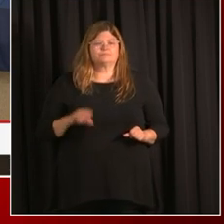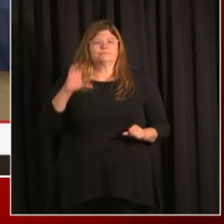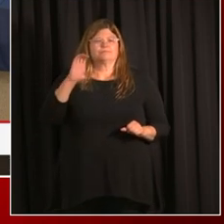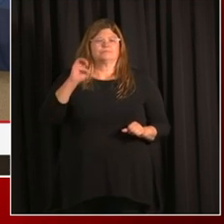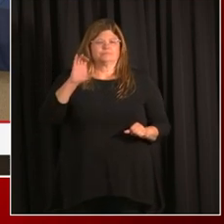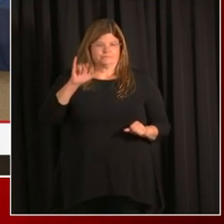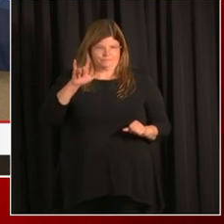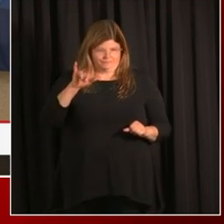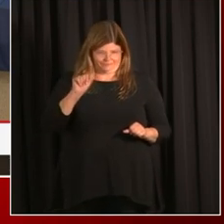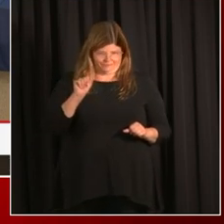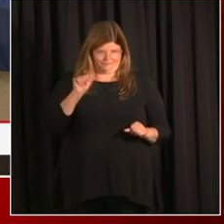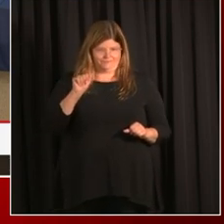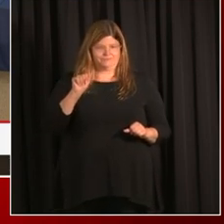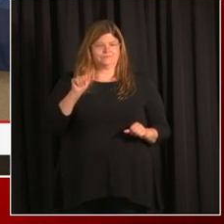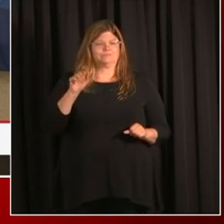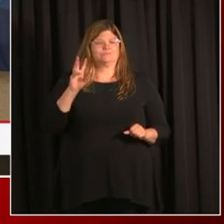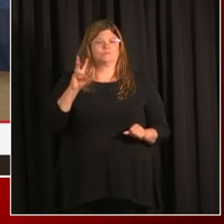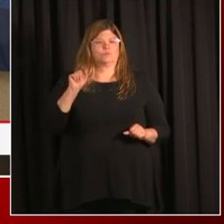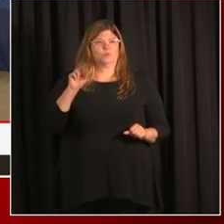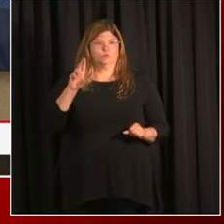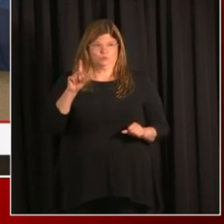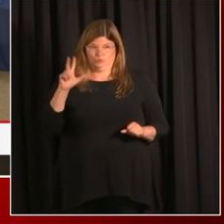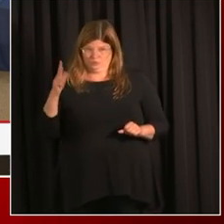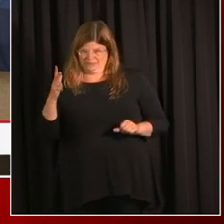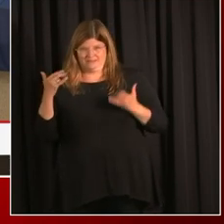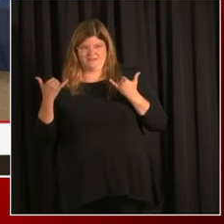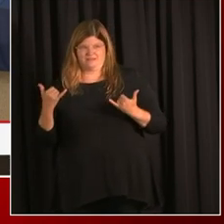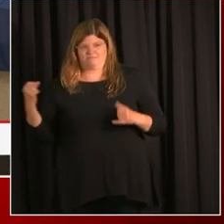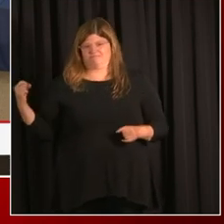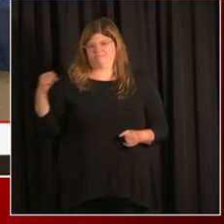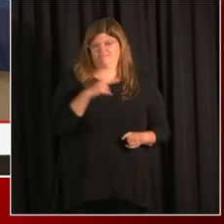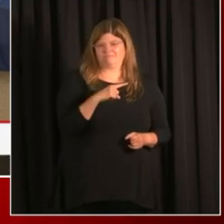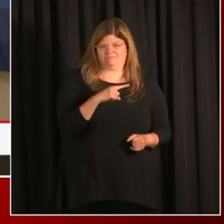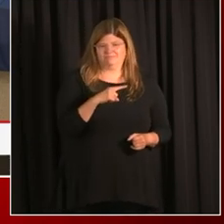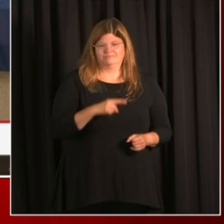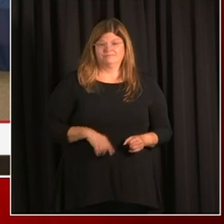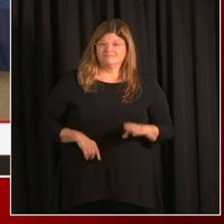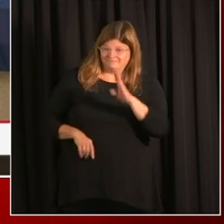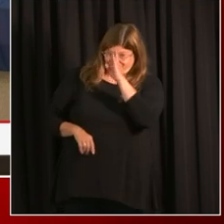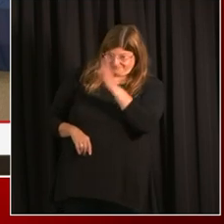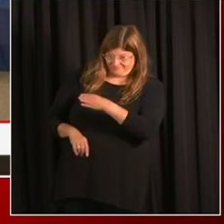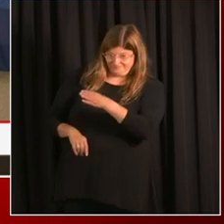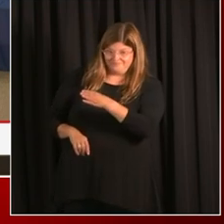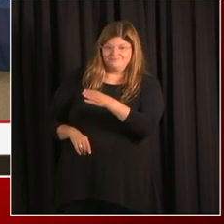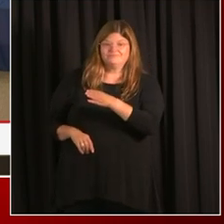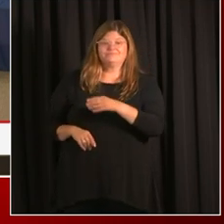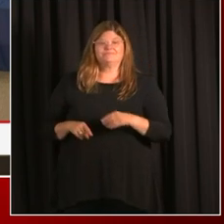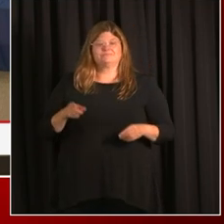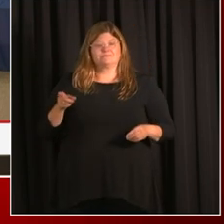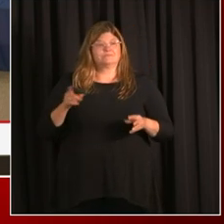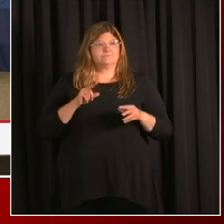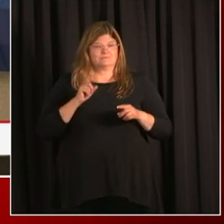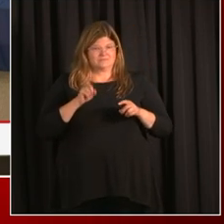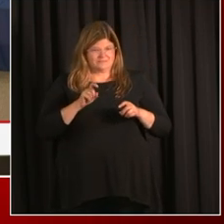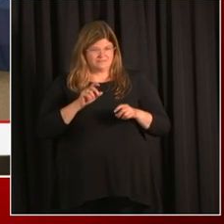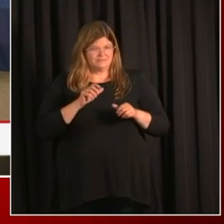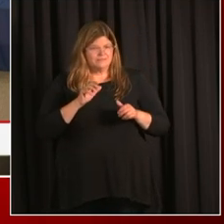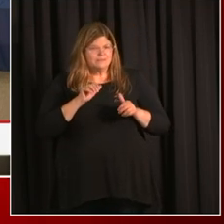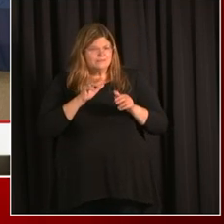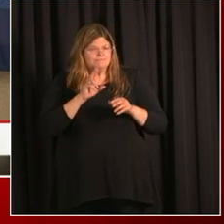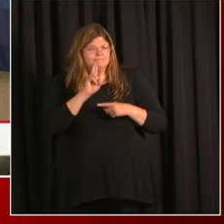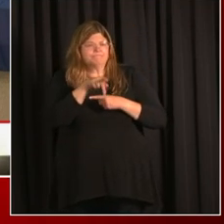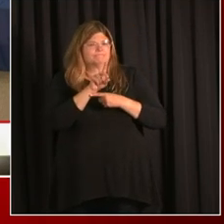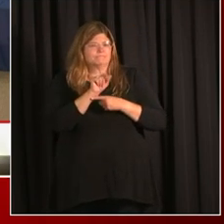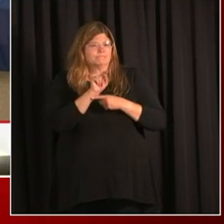Hi. Yep. So I was reading the guidance about testing on the website. It says you'll get test results back within 5 to